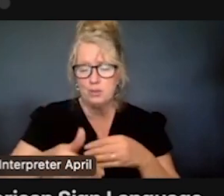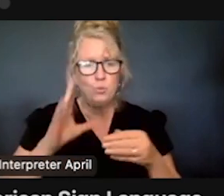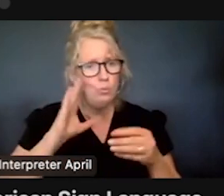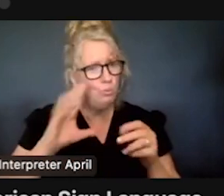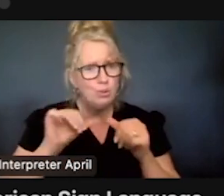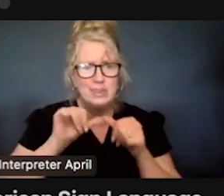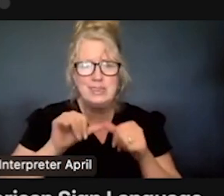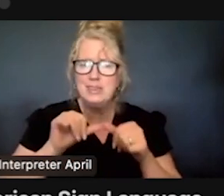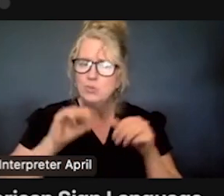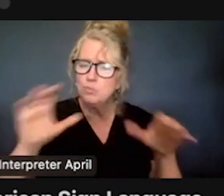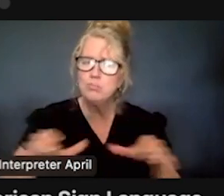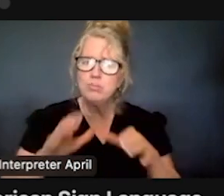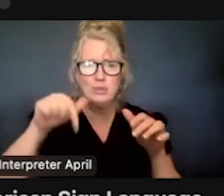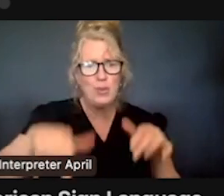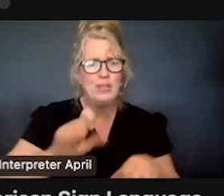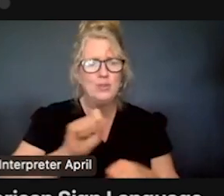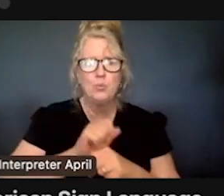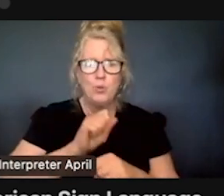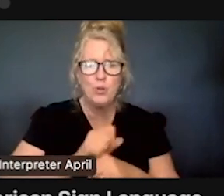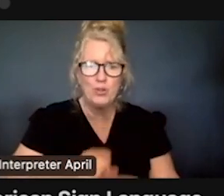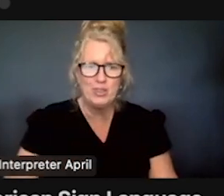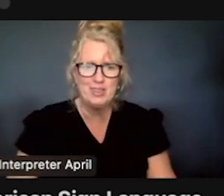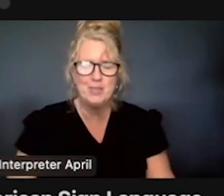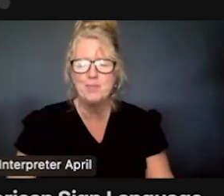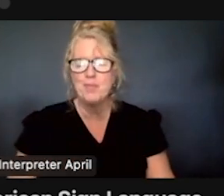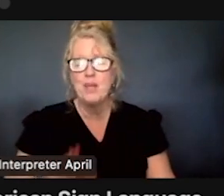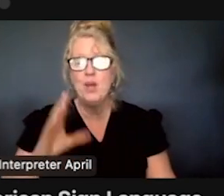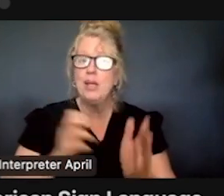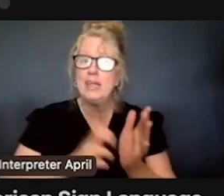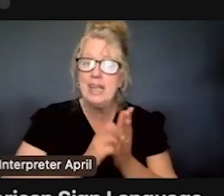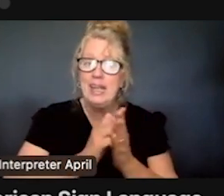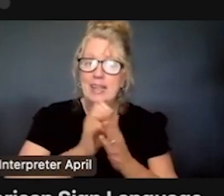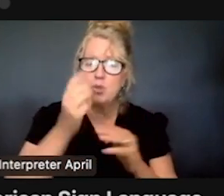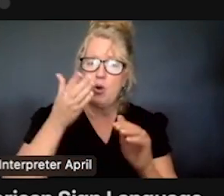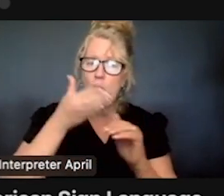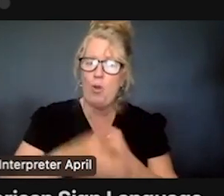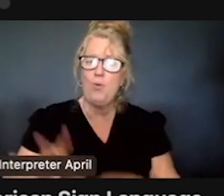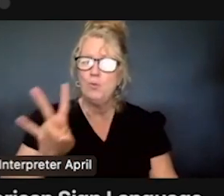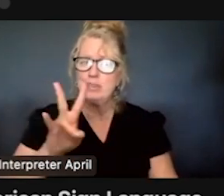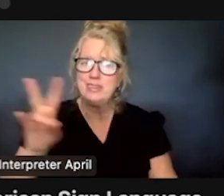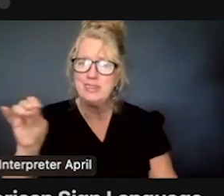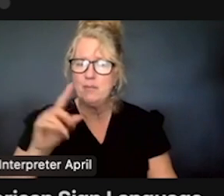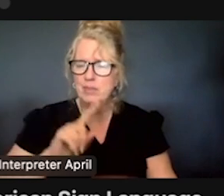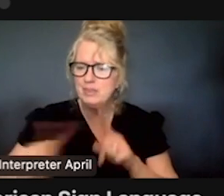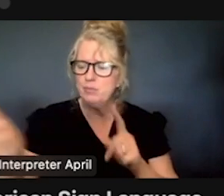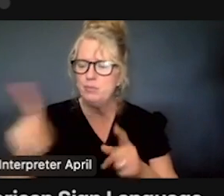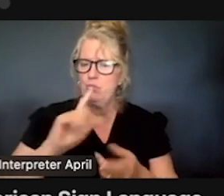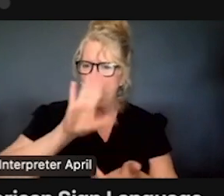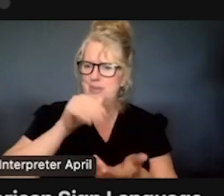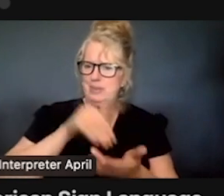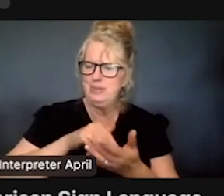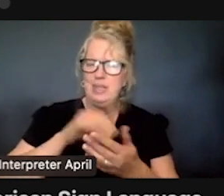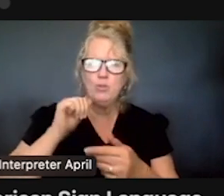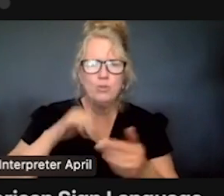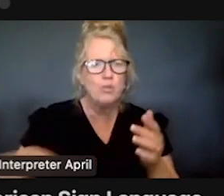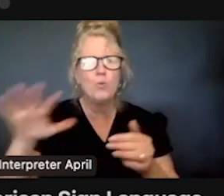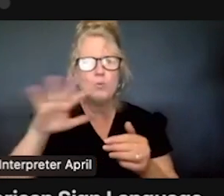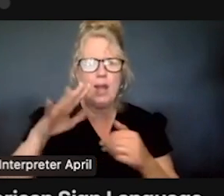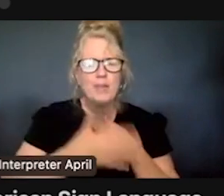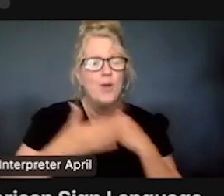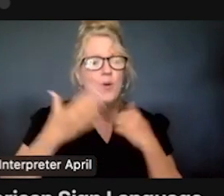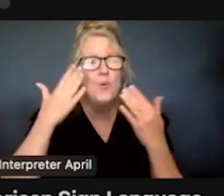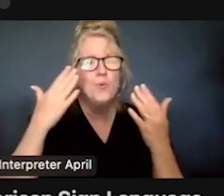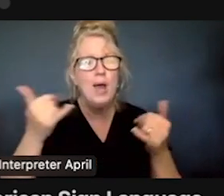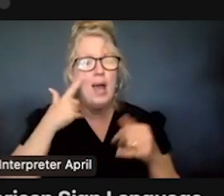work. We look at cancer. We have over 70 designated cancer centers around the country. Why don't we have